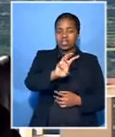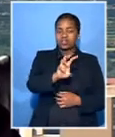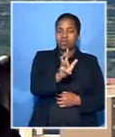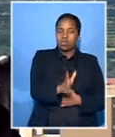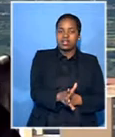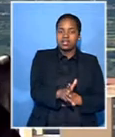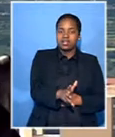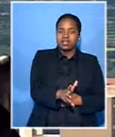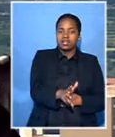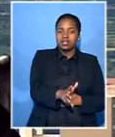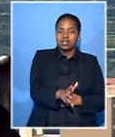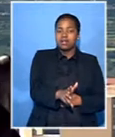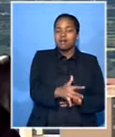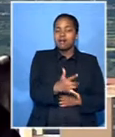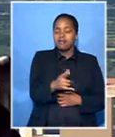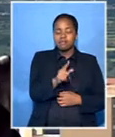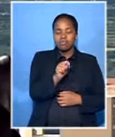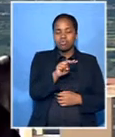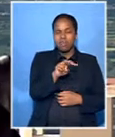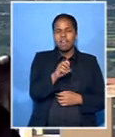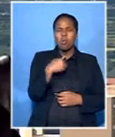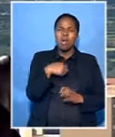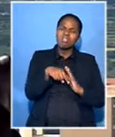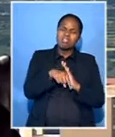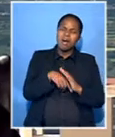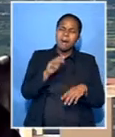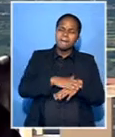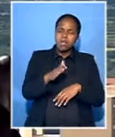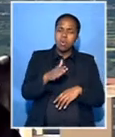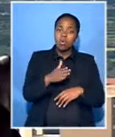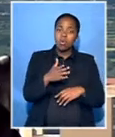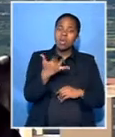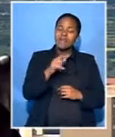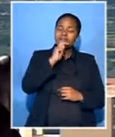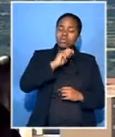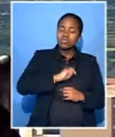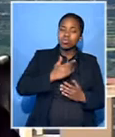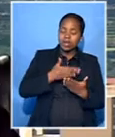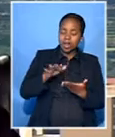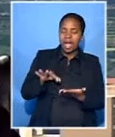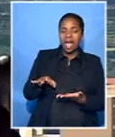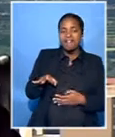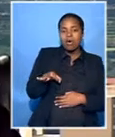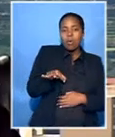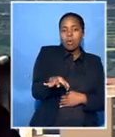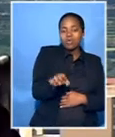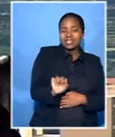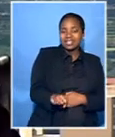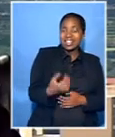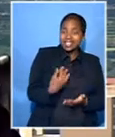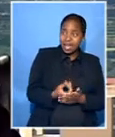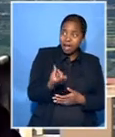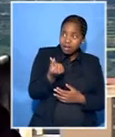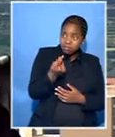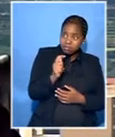Trevor Manuel will be detailing more about the affordability report because there's been many questions